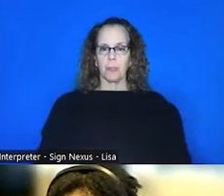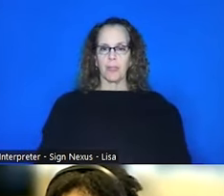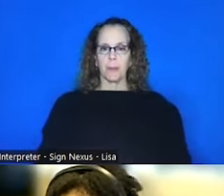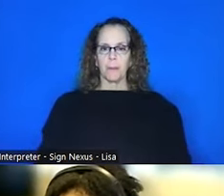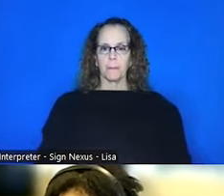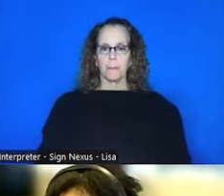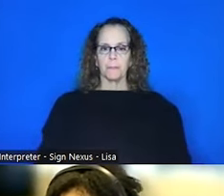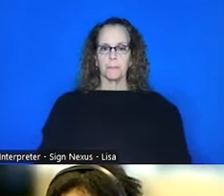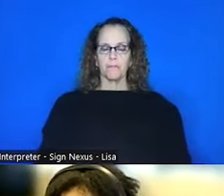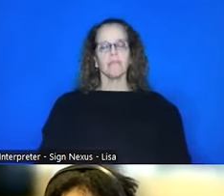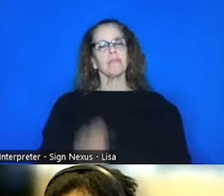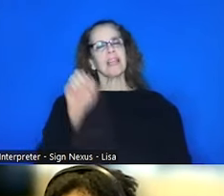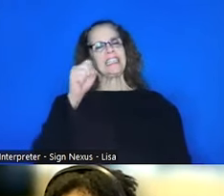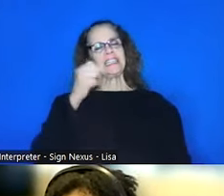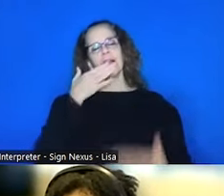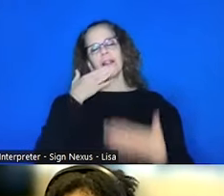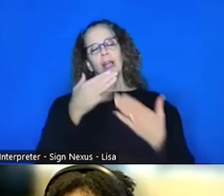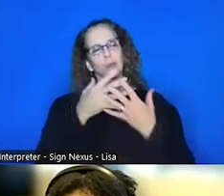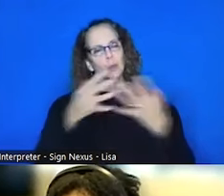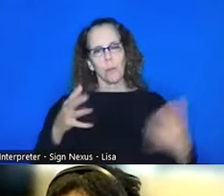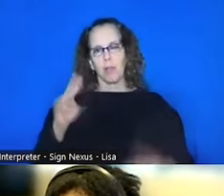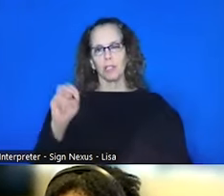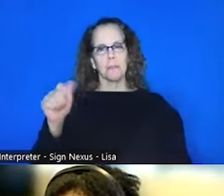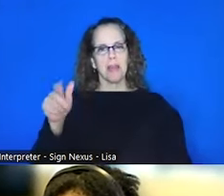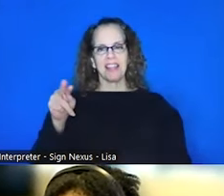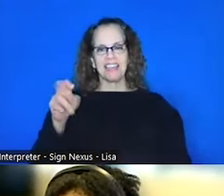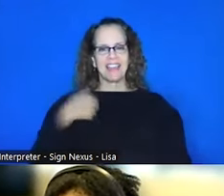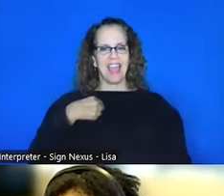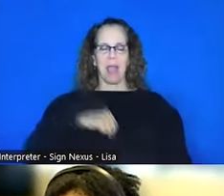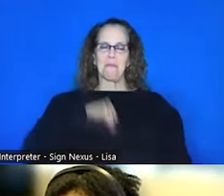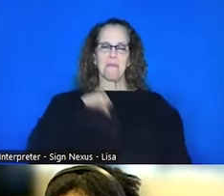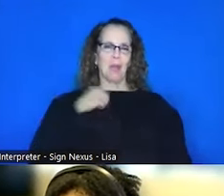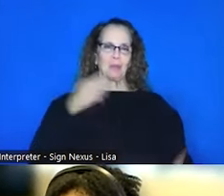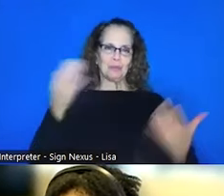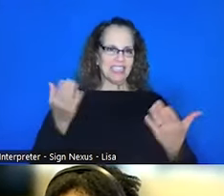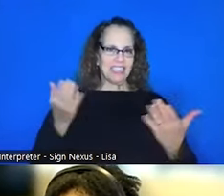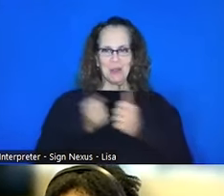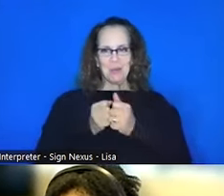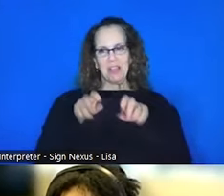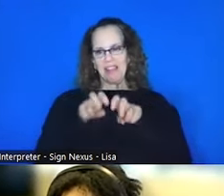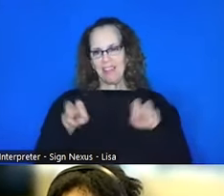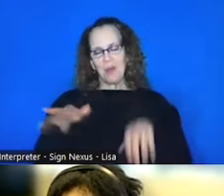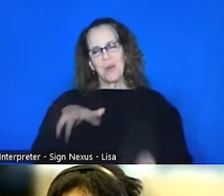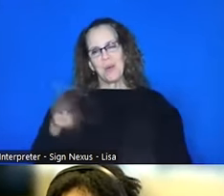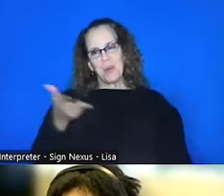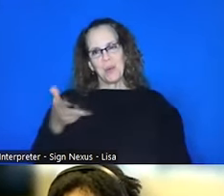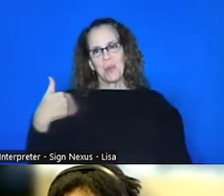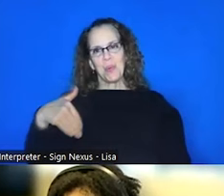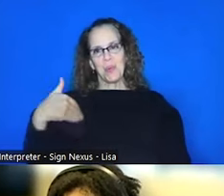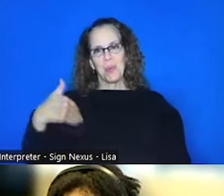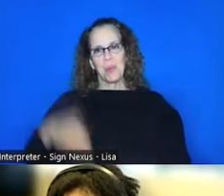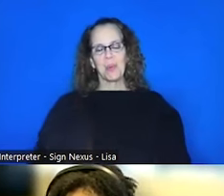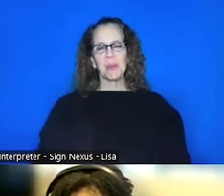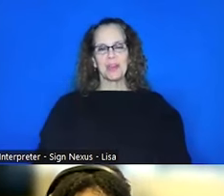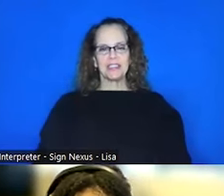Yes, thank you so much, Melanie. And I'm so proud to be among some esteemed panelists today.